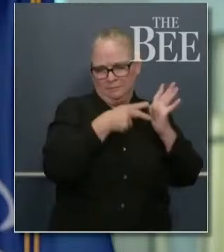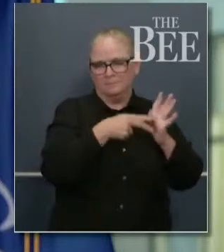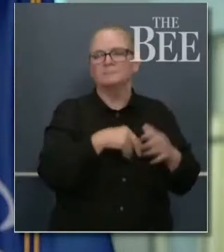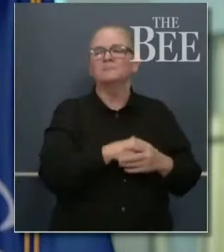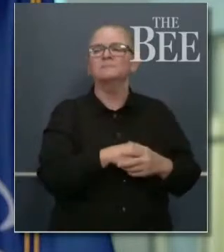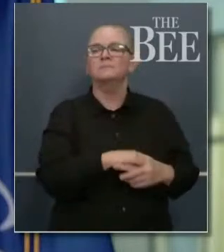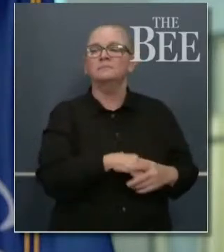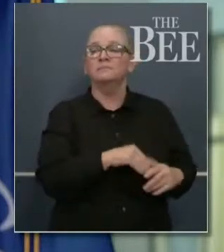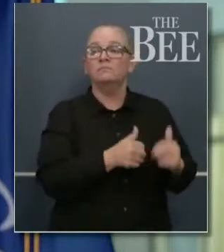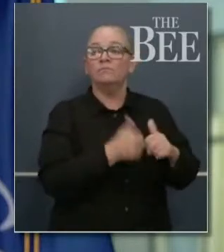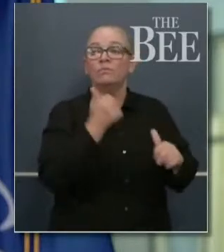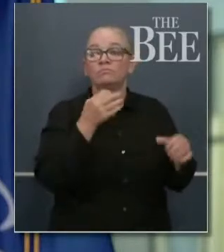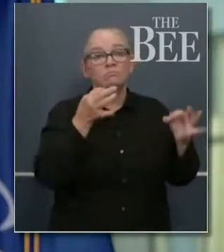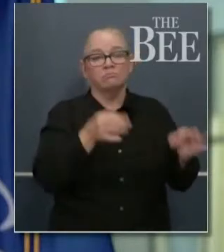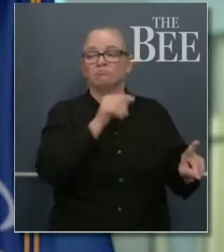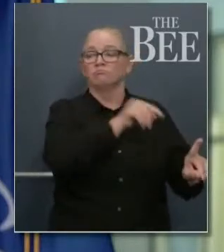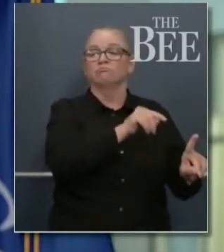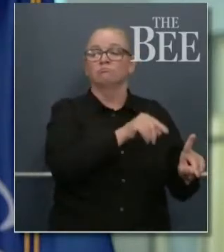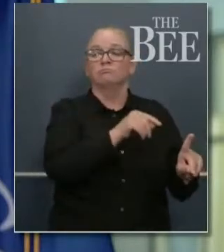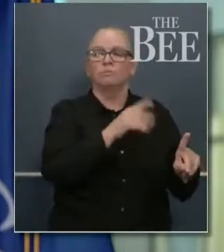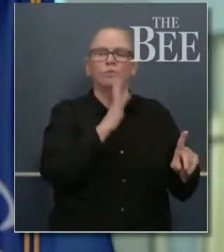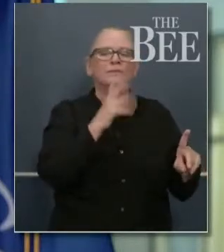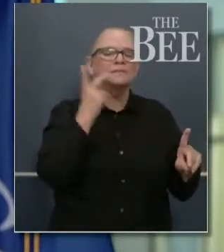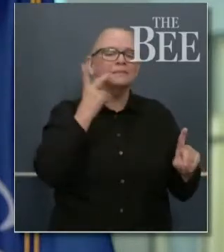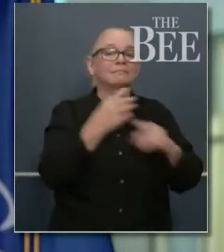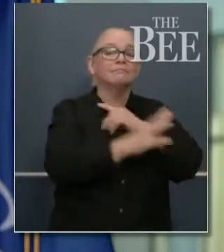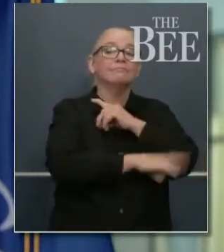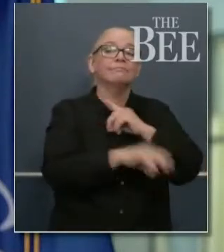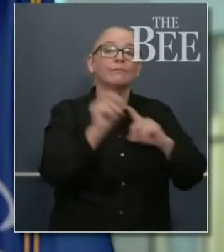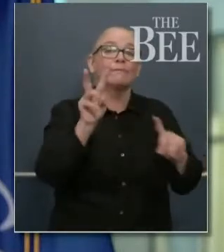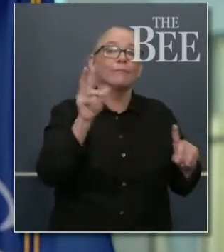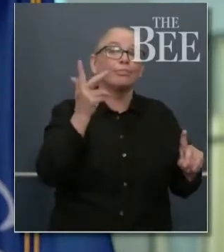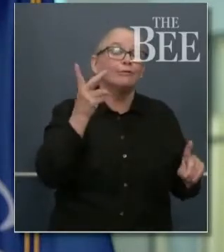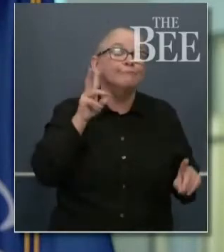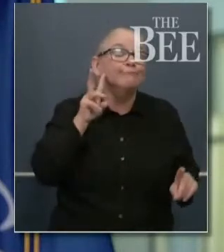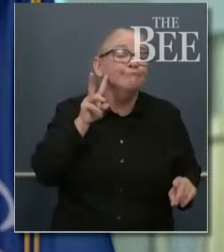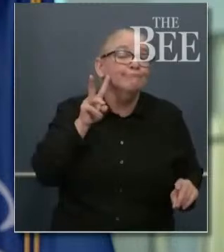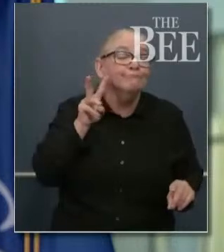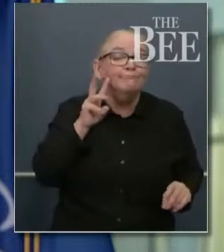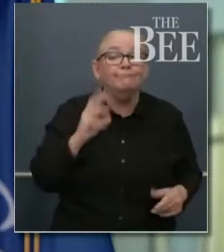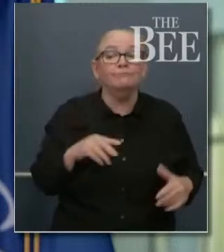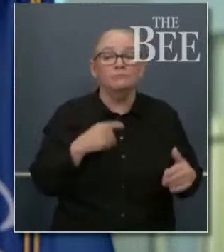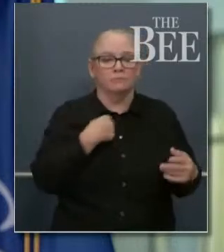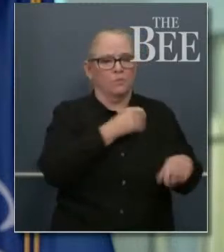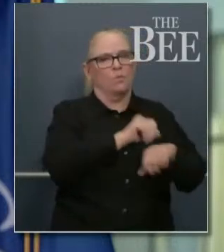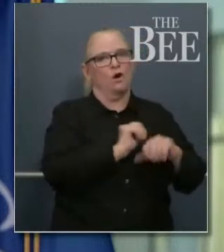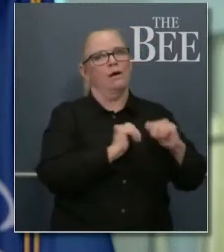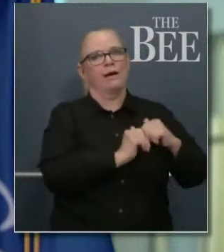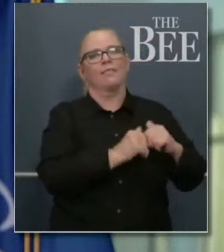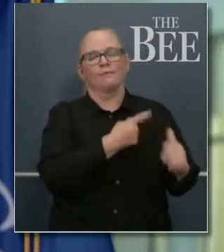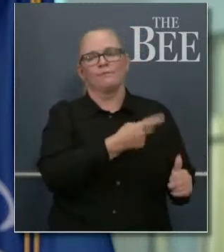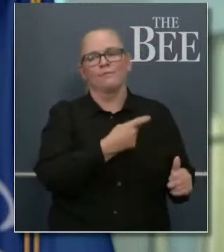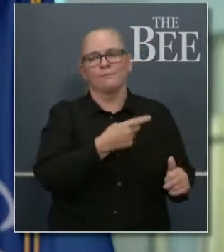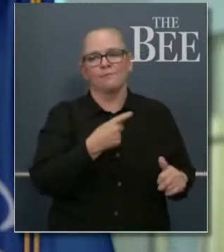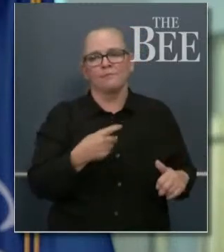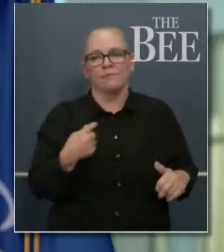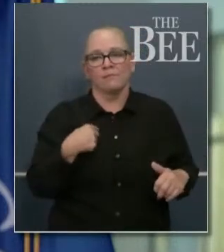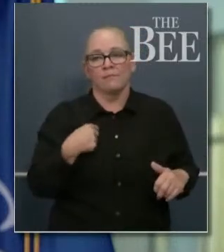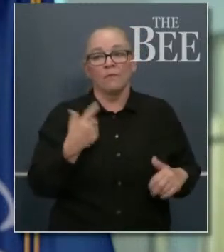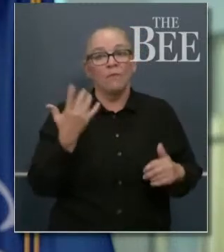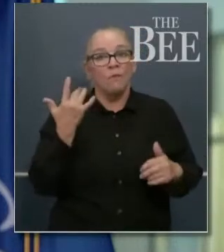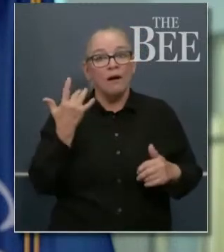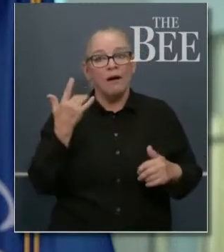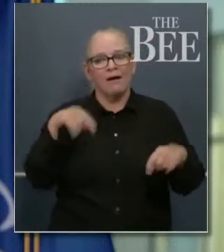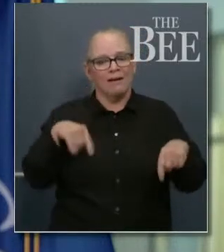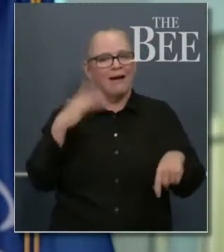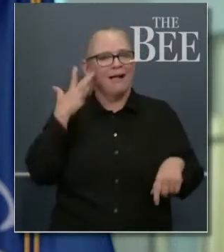be advanced in November as it relates to this collective effort. And I say collective because California is involved